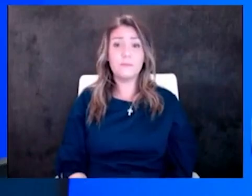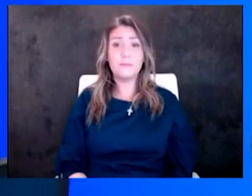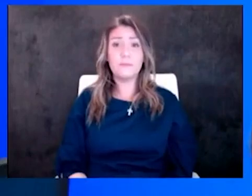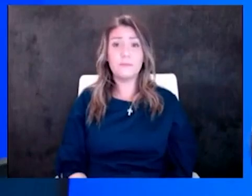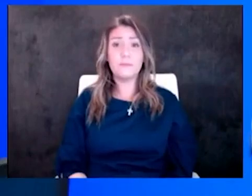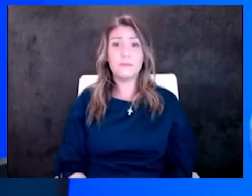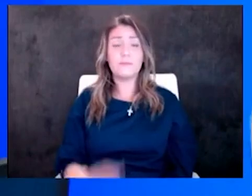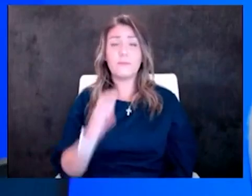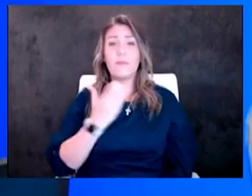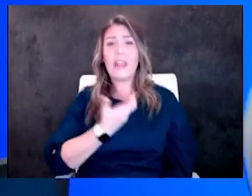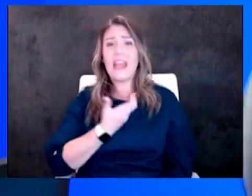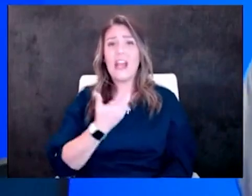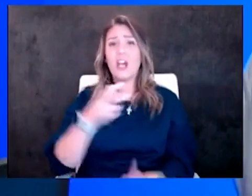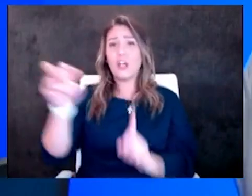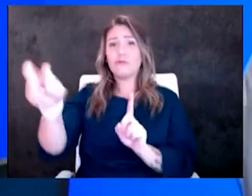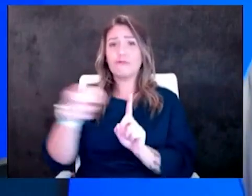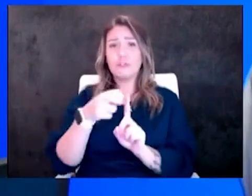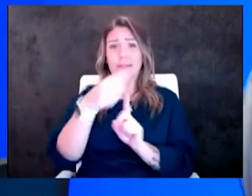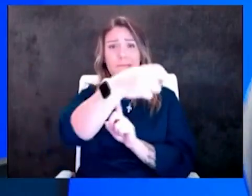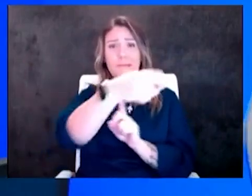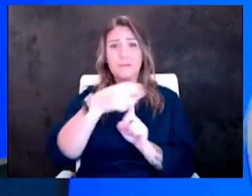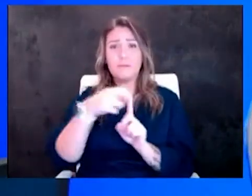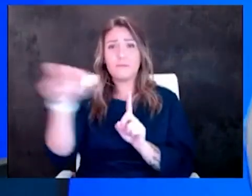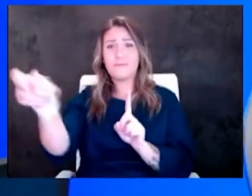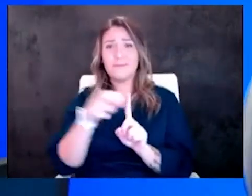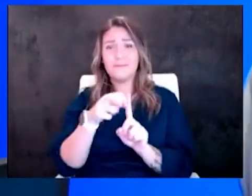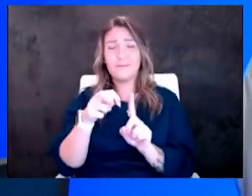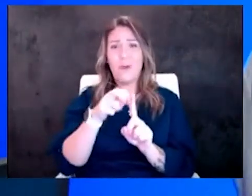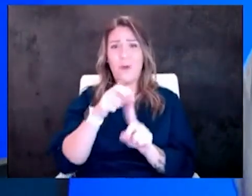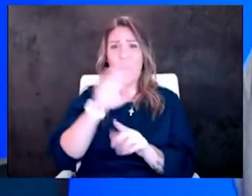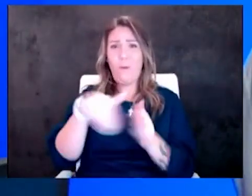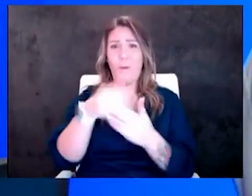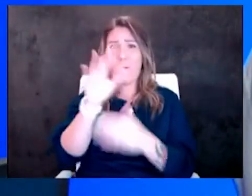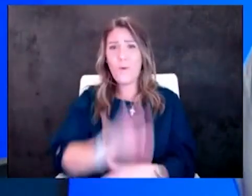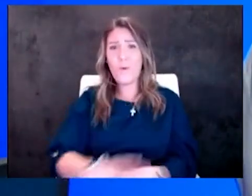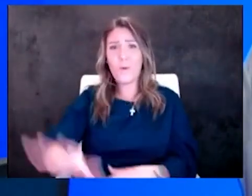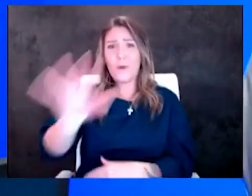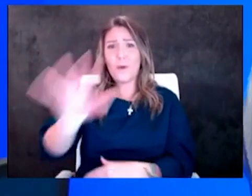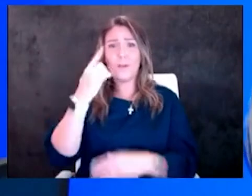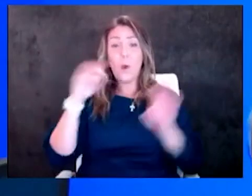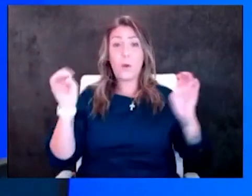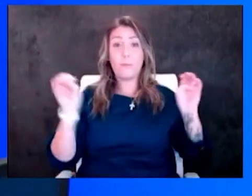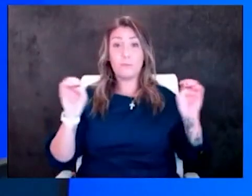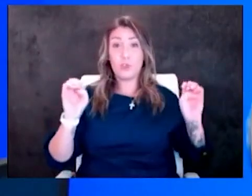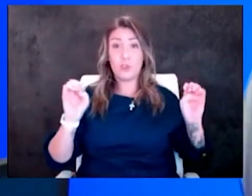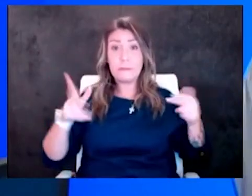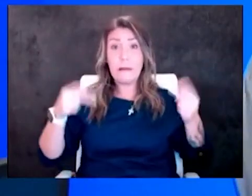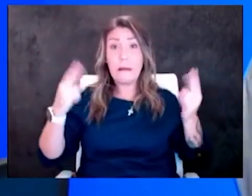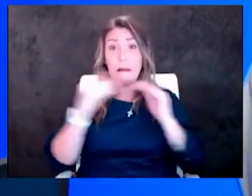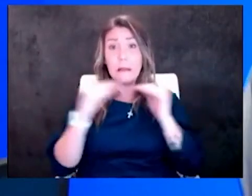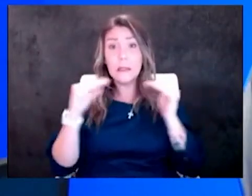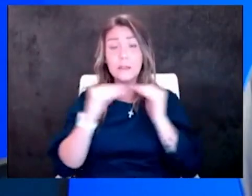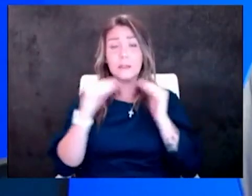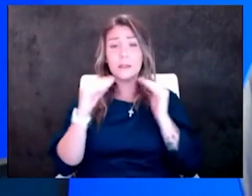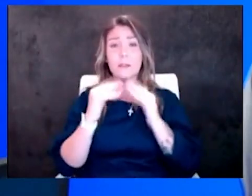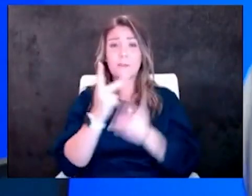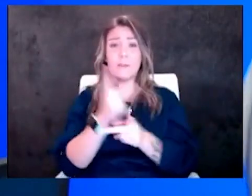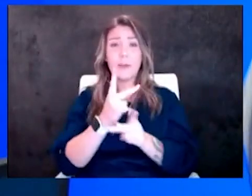transferring patients from all over the region to have this emergency high-level care. And it's time-sensitive